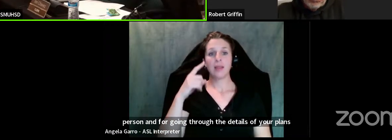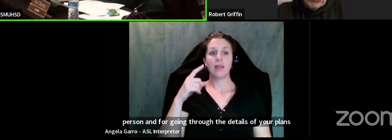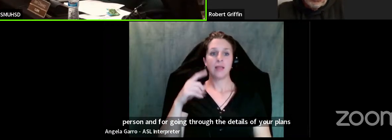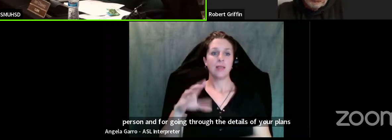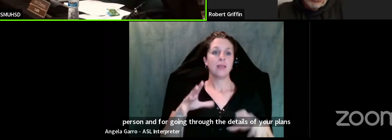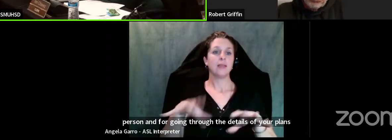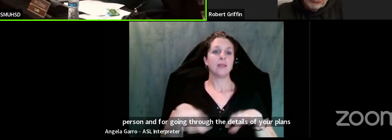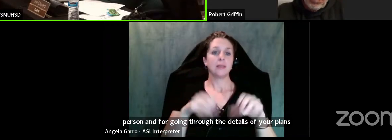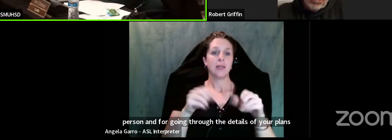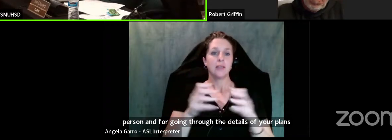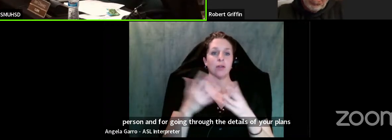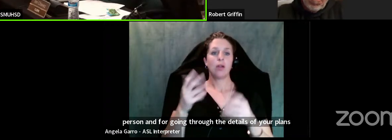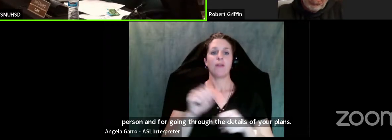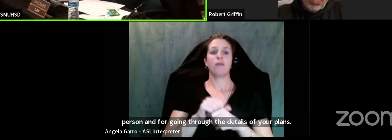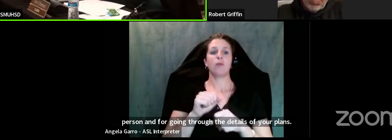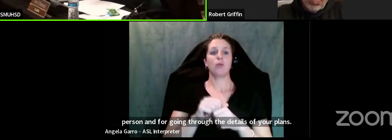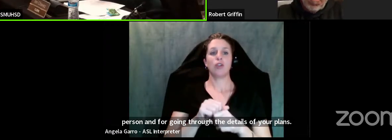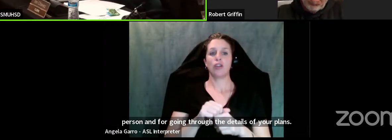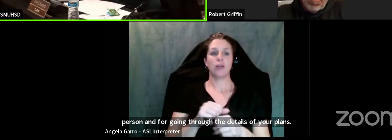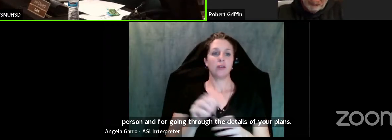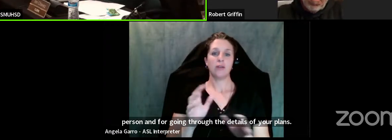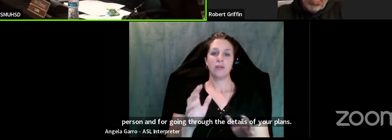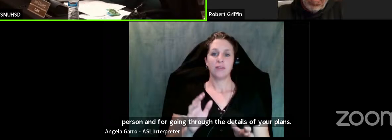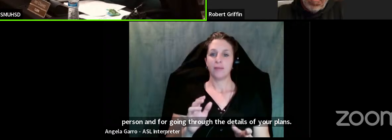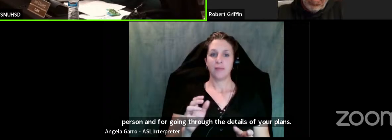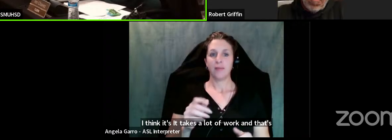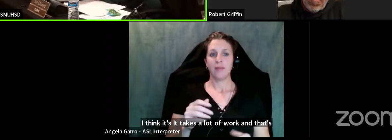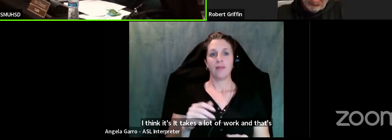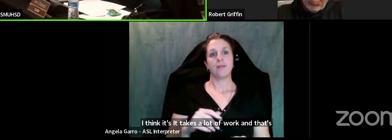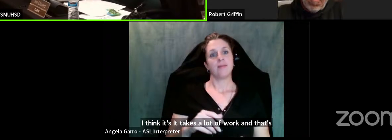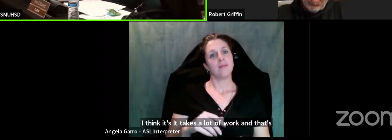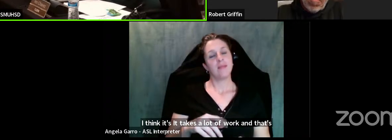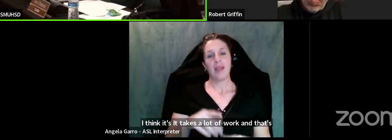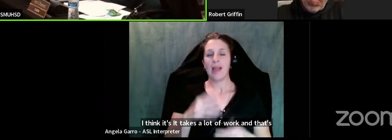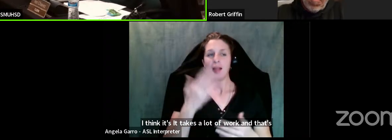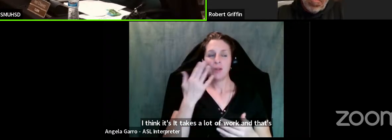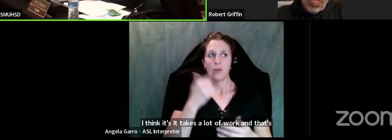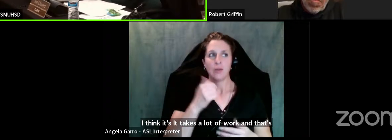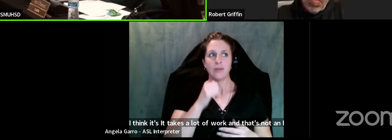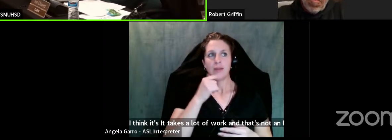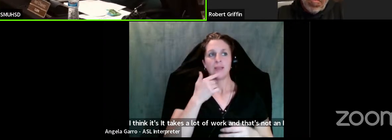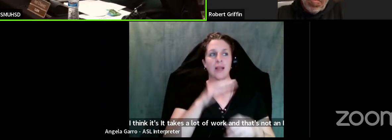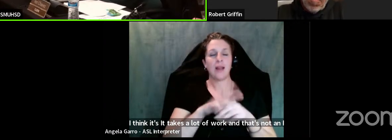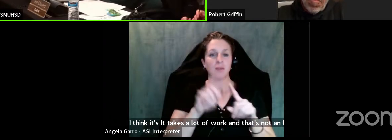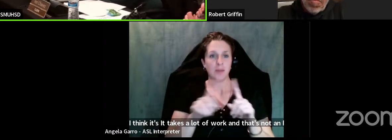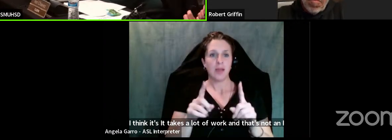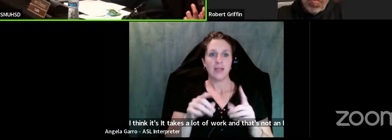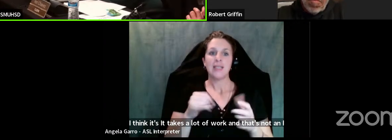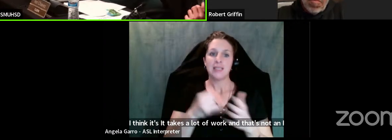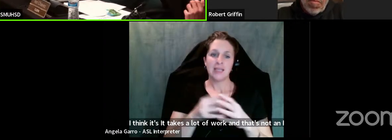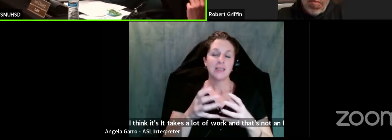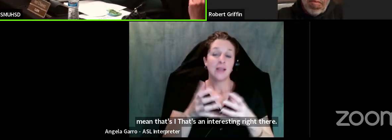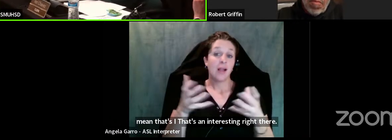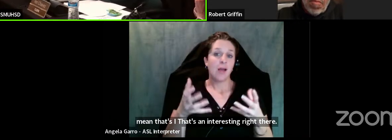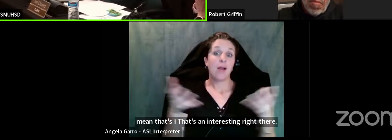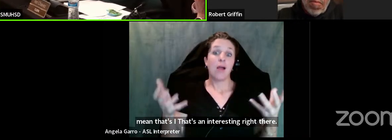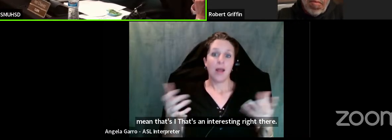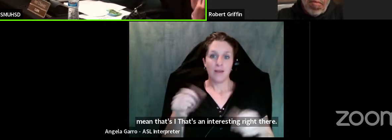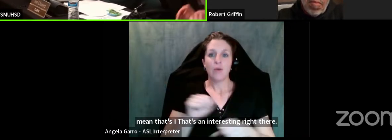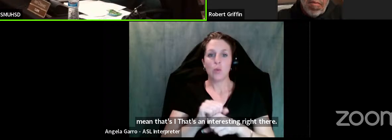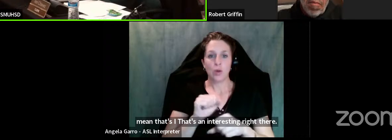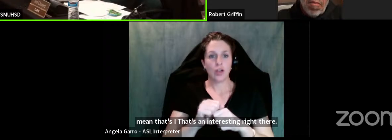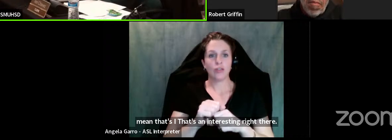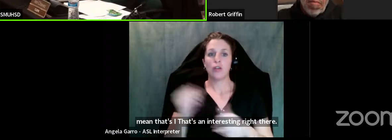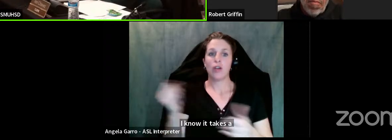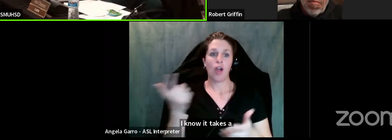work, and that's not an understatement. I mean, that's an understatement right there. I know it takes a lot of work. So all hands were on